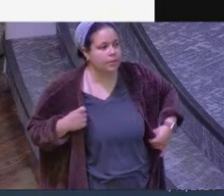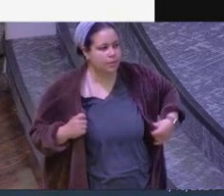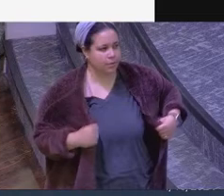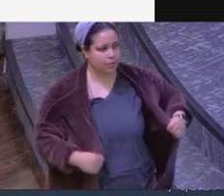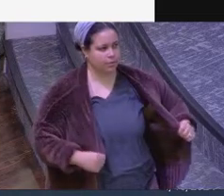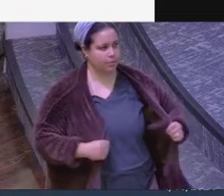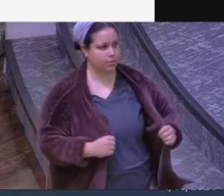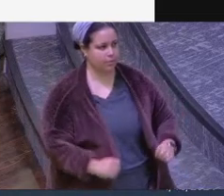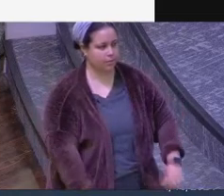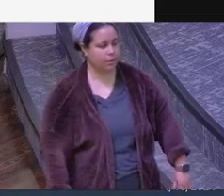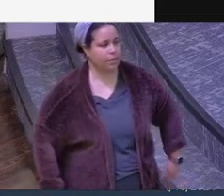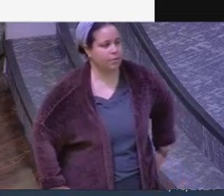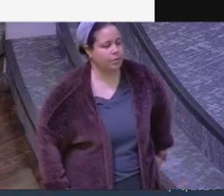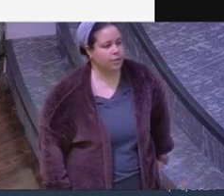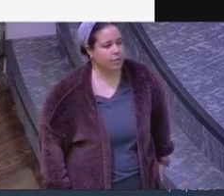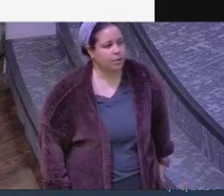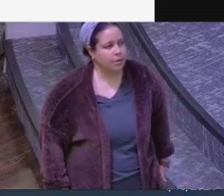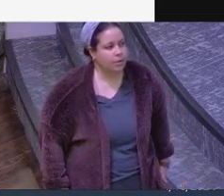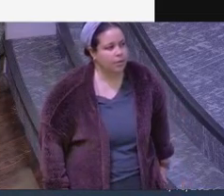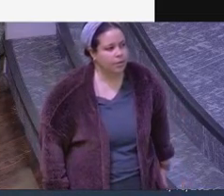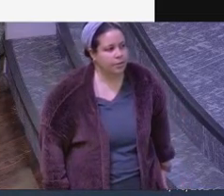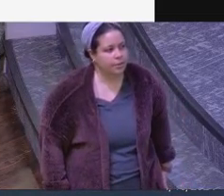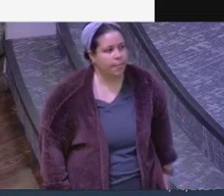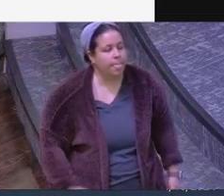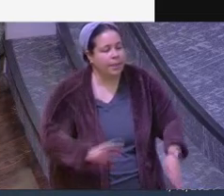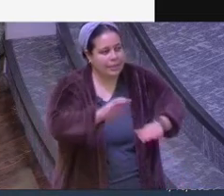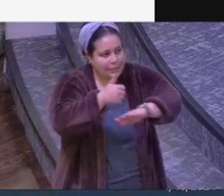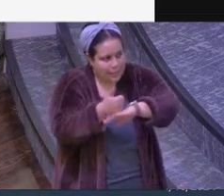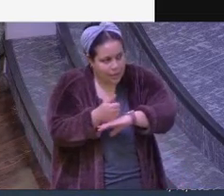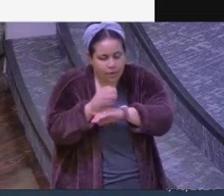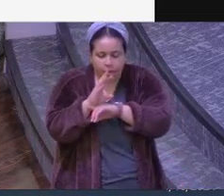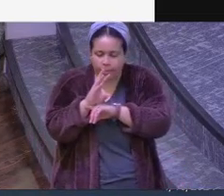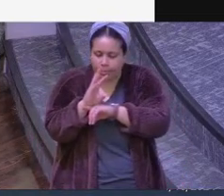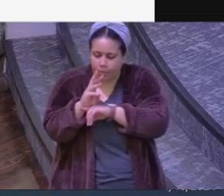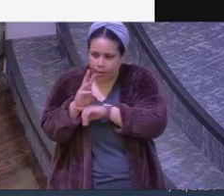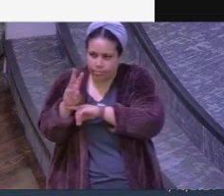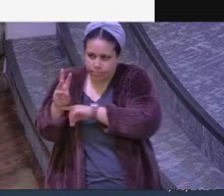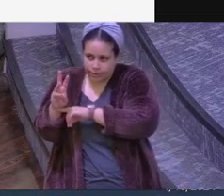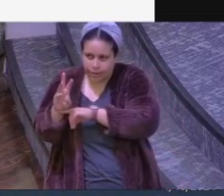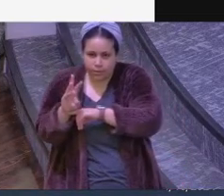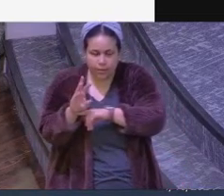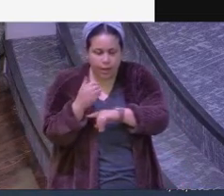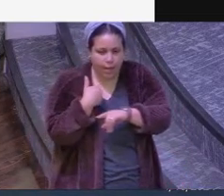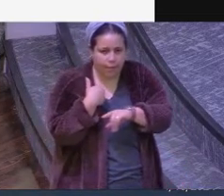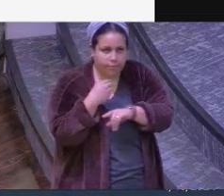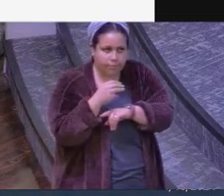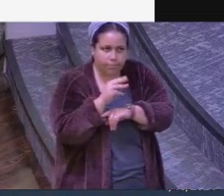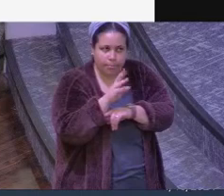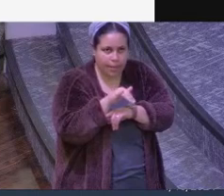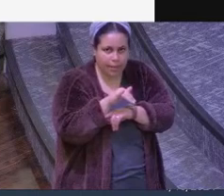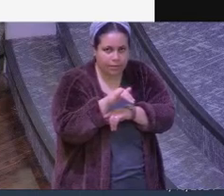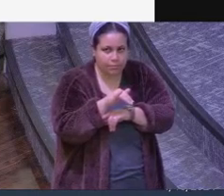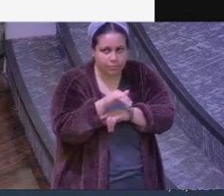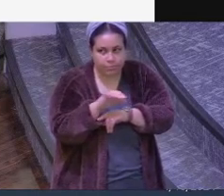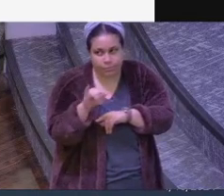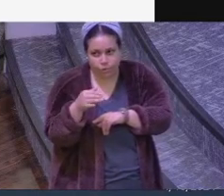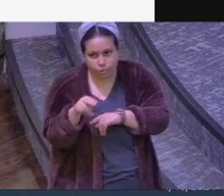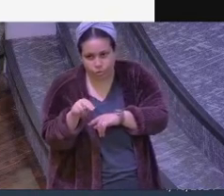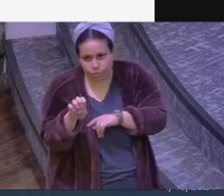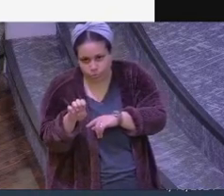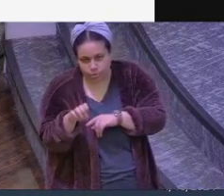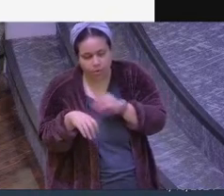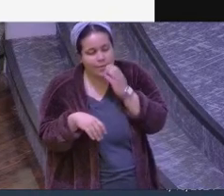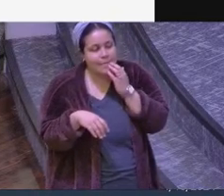Something I've been working on is setting up a ClearGov website, which we will have either May or June, that will put our budget